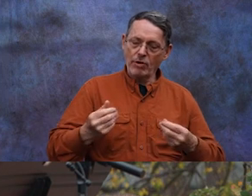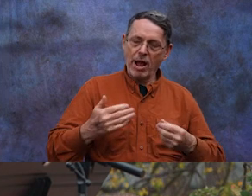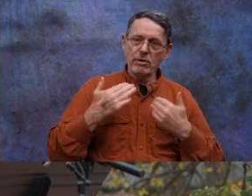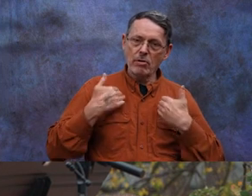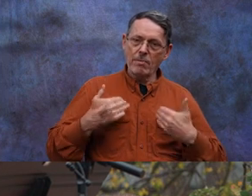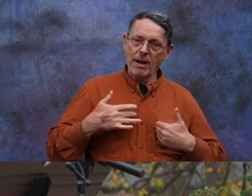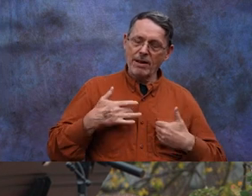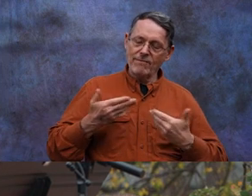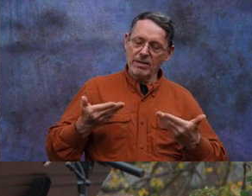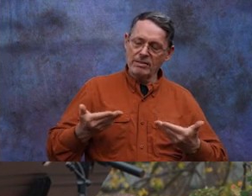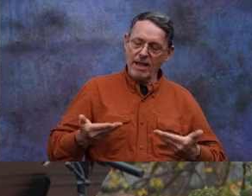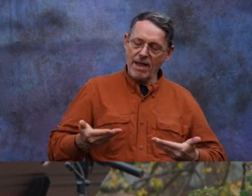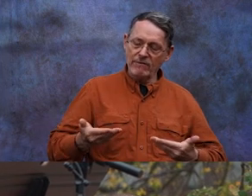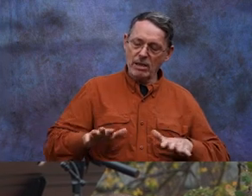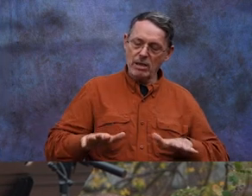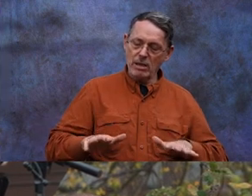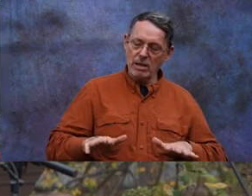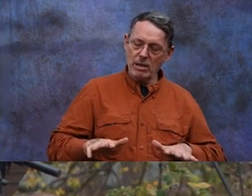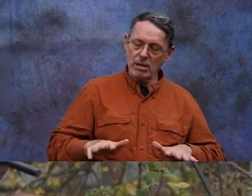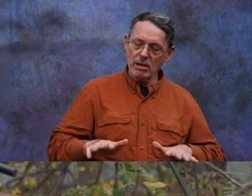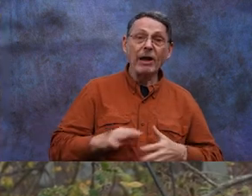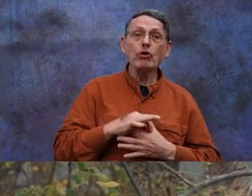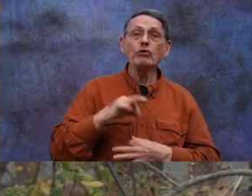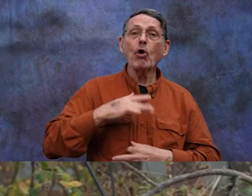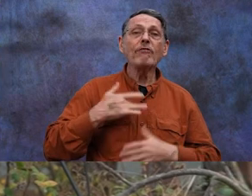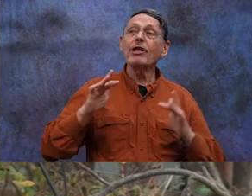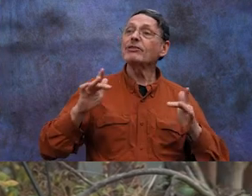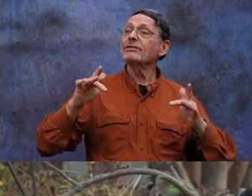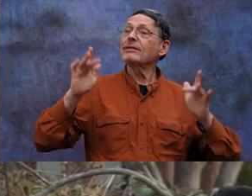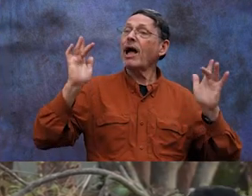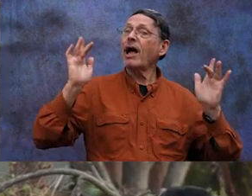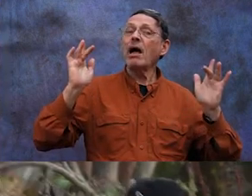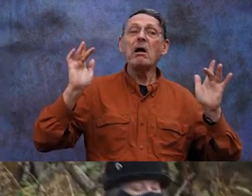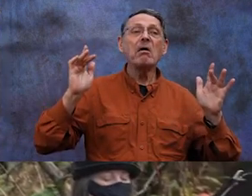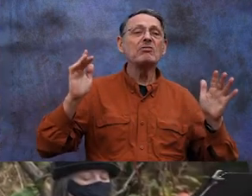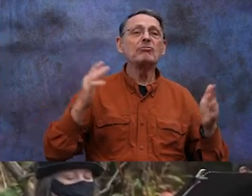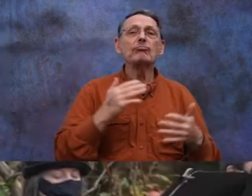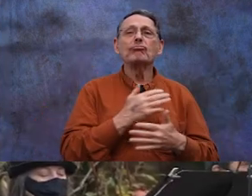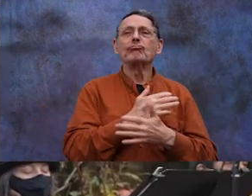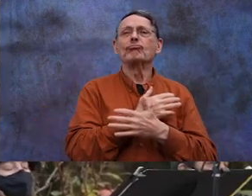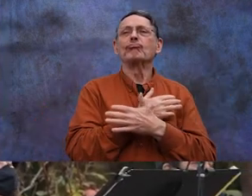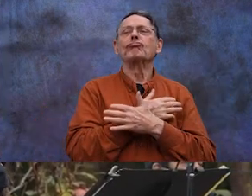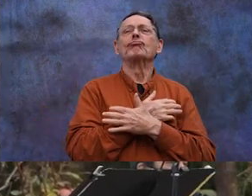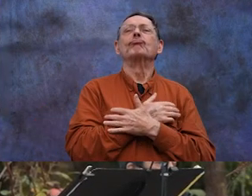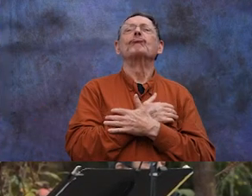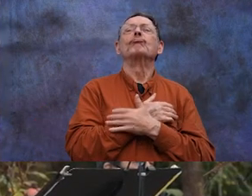and your soul feels light, take a load off. Take a load off.